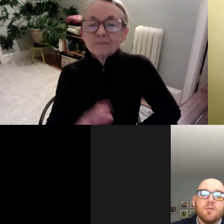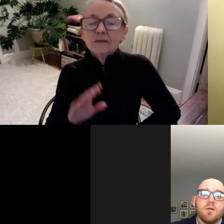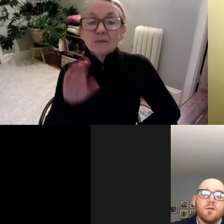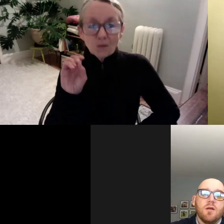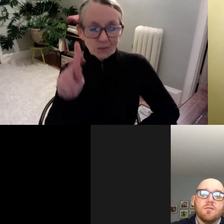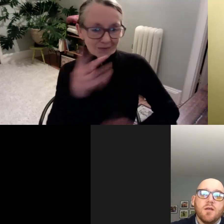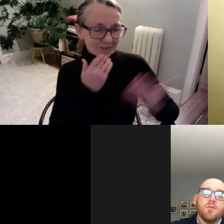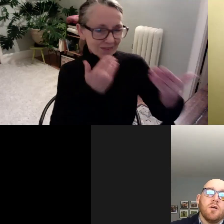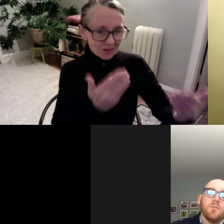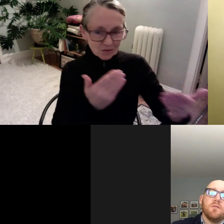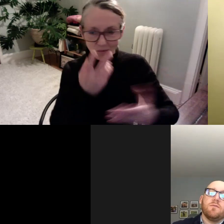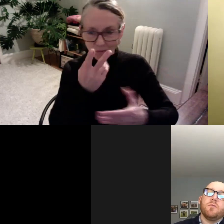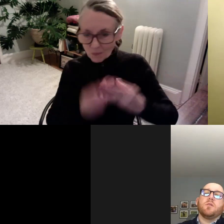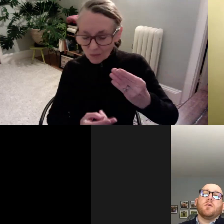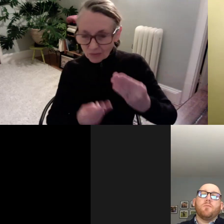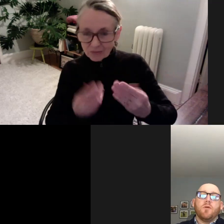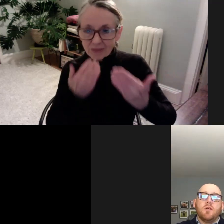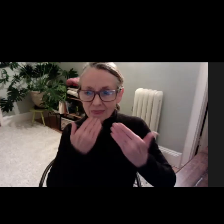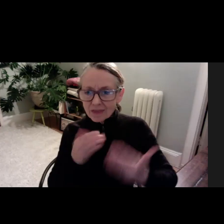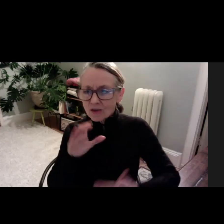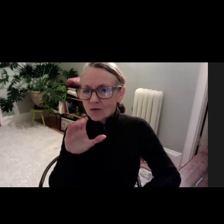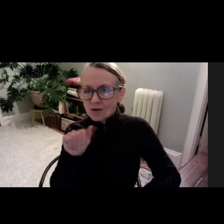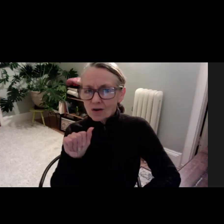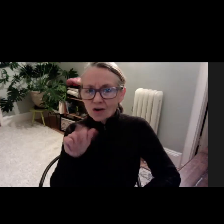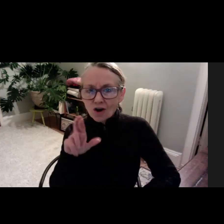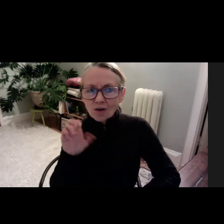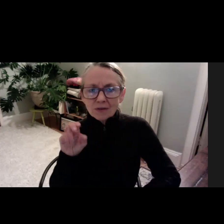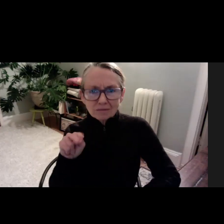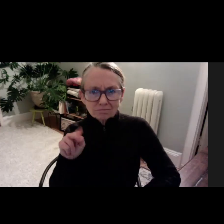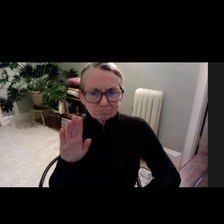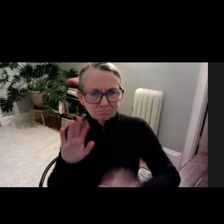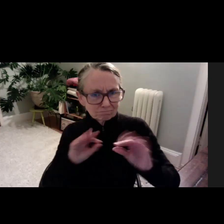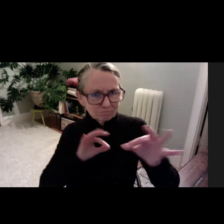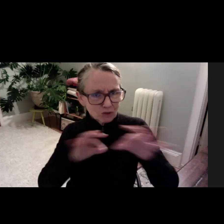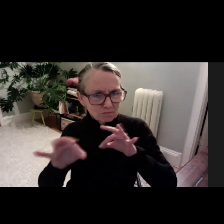both. And thank you, Carmen, for your input. Really appreciate it.